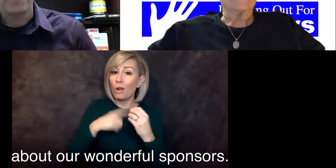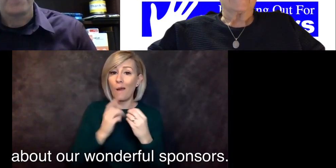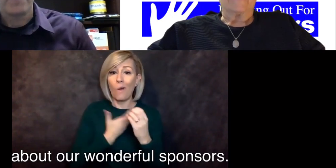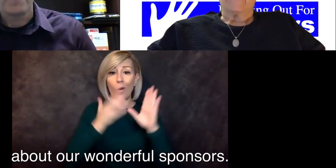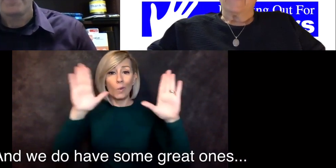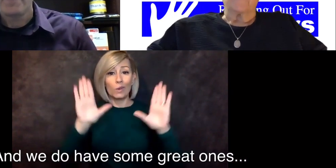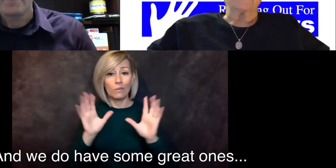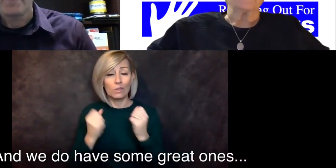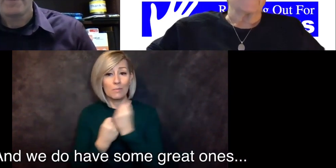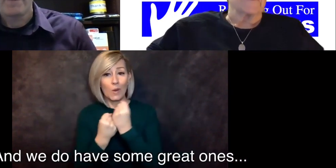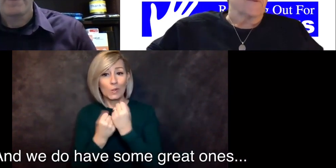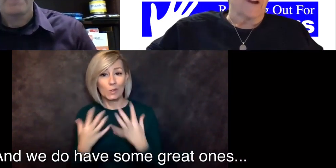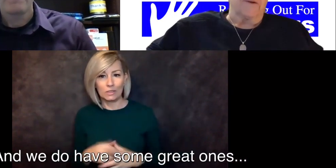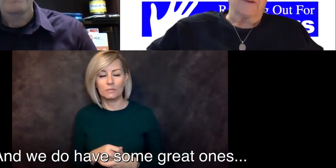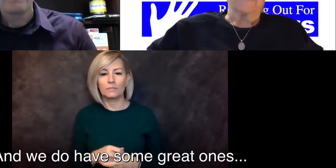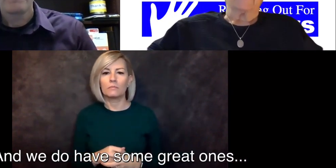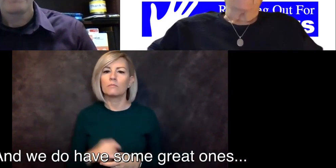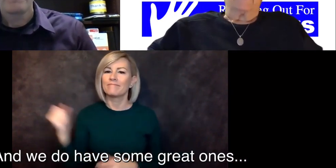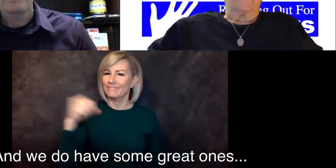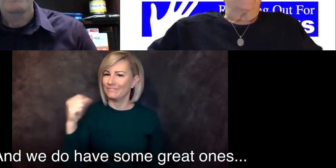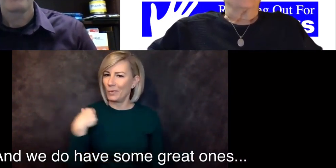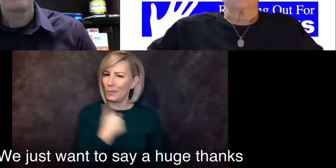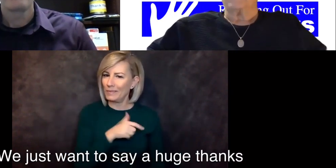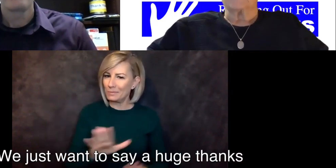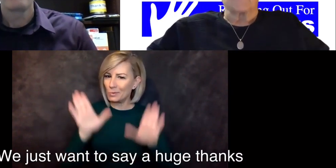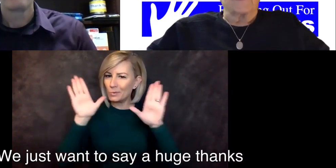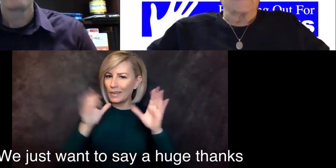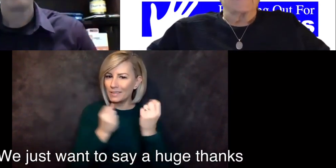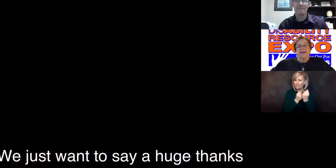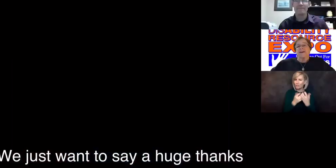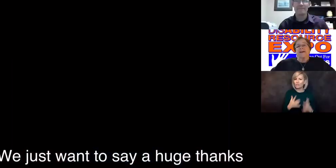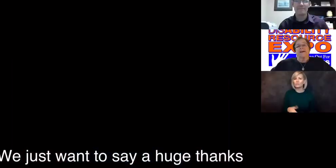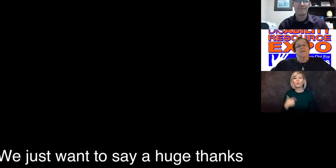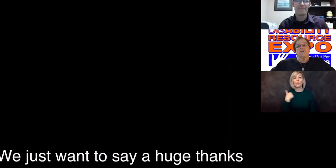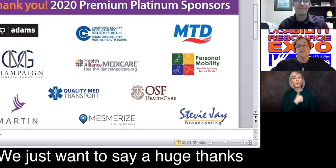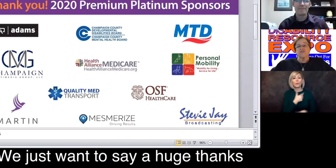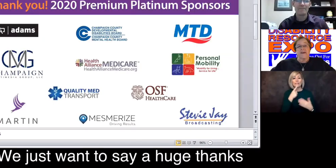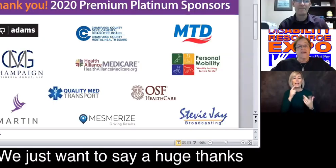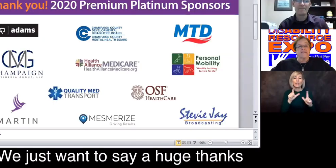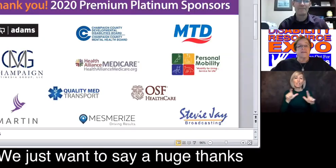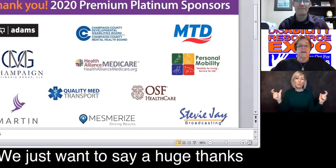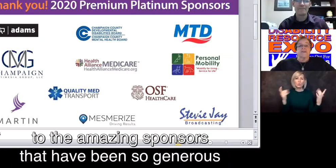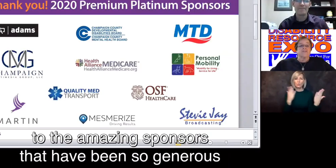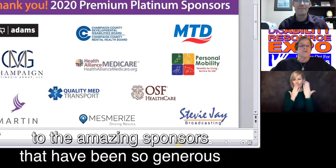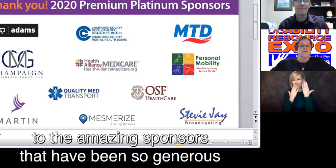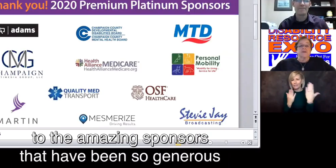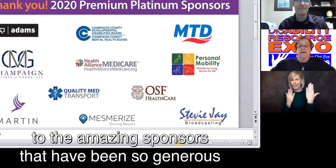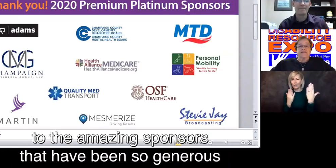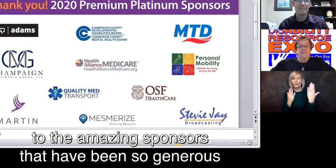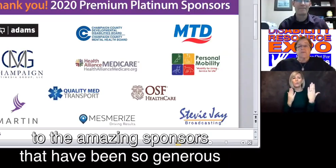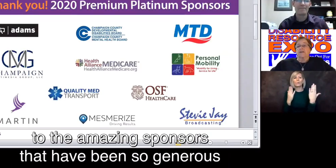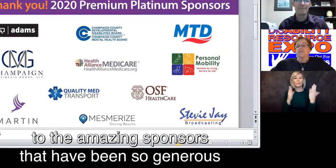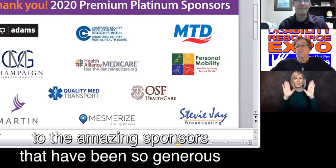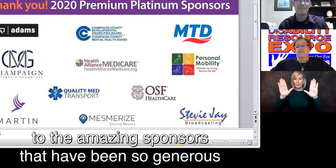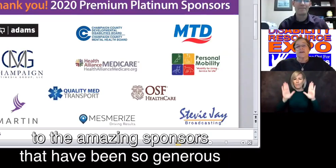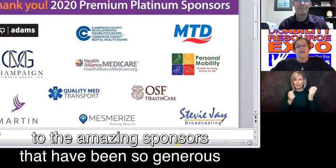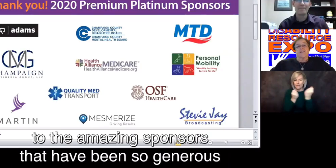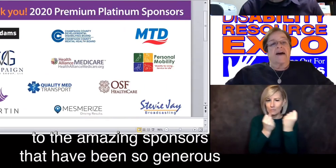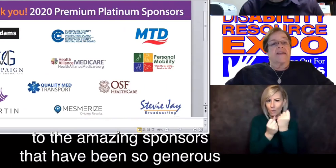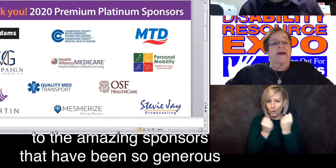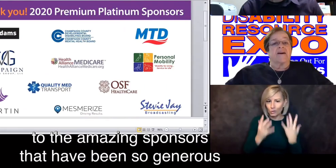And we do have some great ones. We just want to say a huge thanks to the amazing sponsors